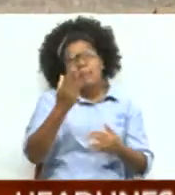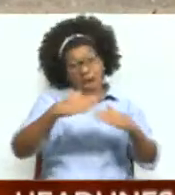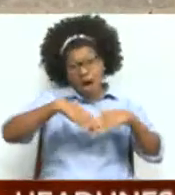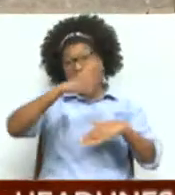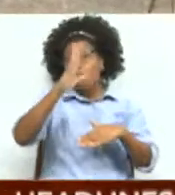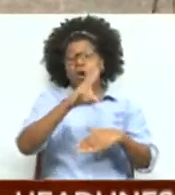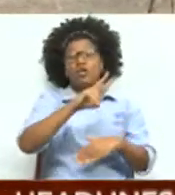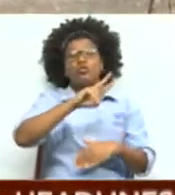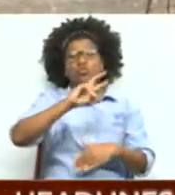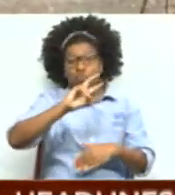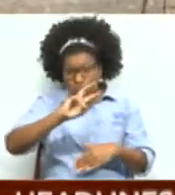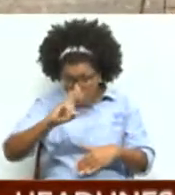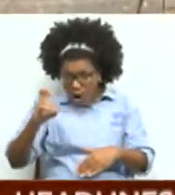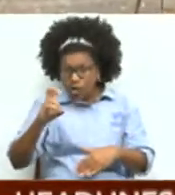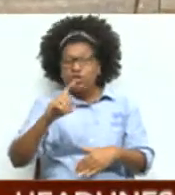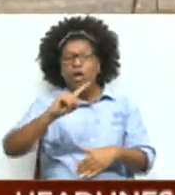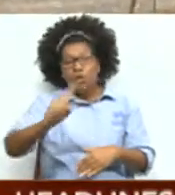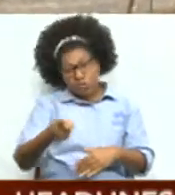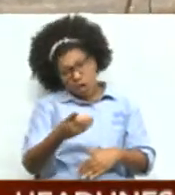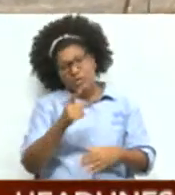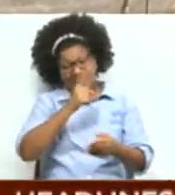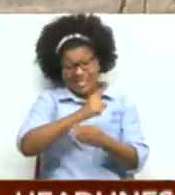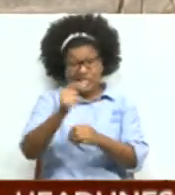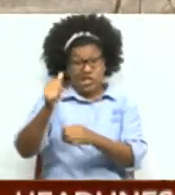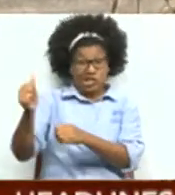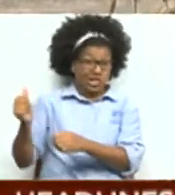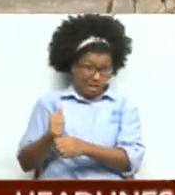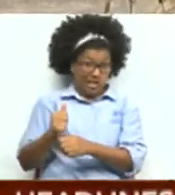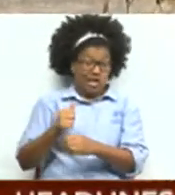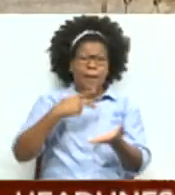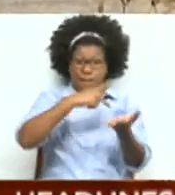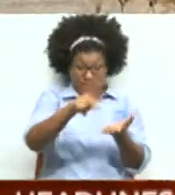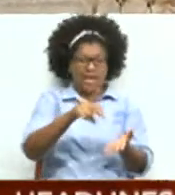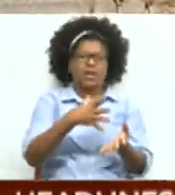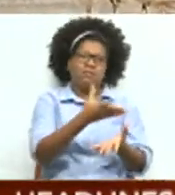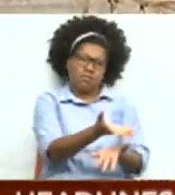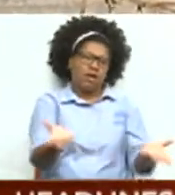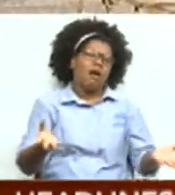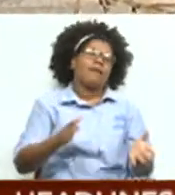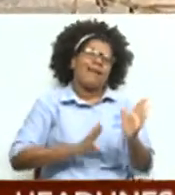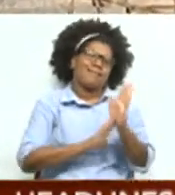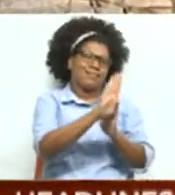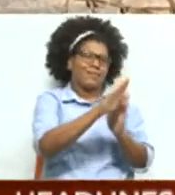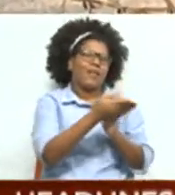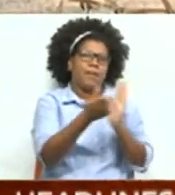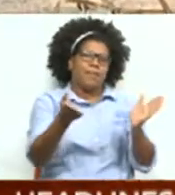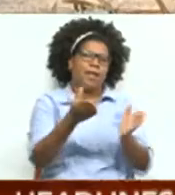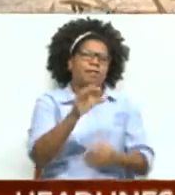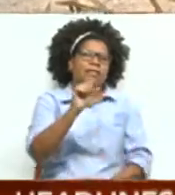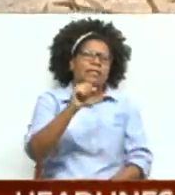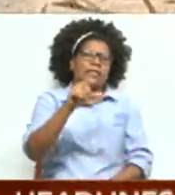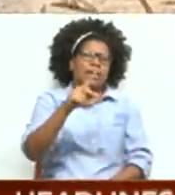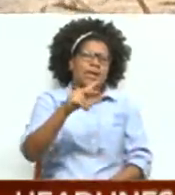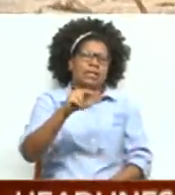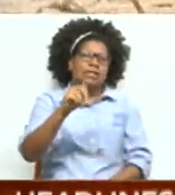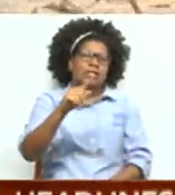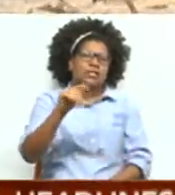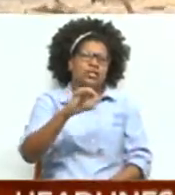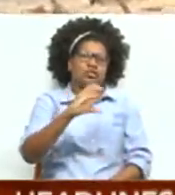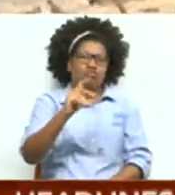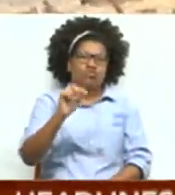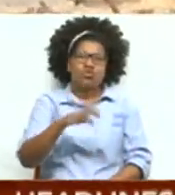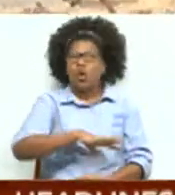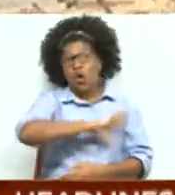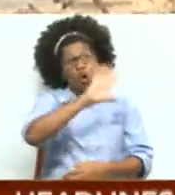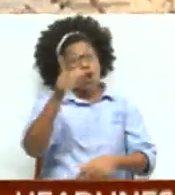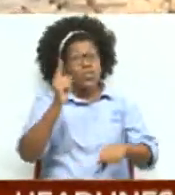at this 3.4-hectare development at Sambuco Extension in Santa Cruz. All this time later, and as you can see, not a single room